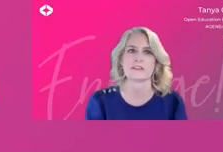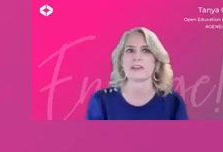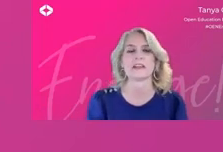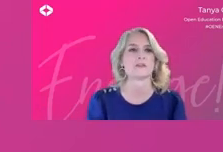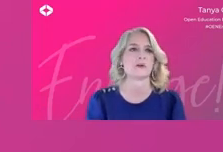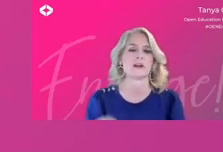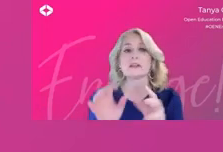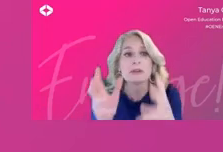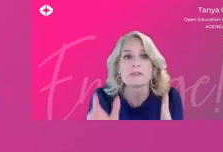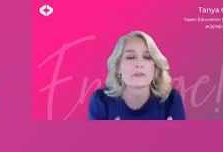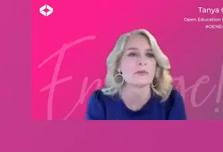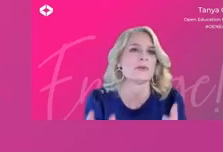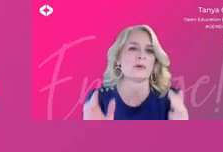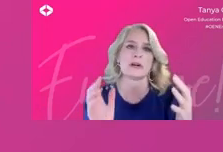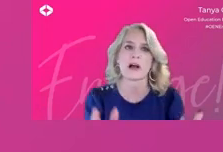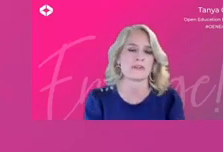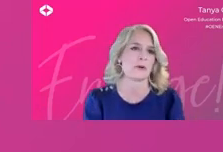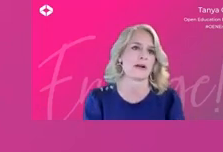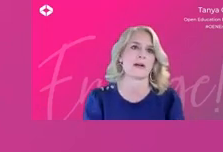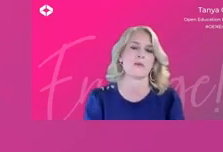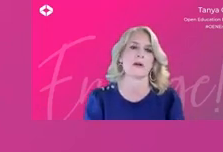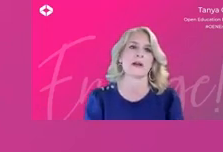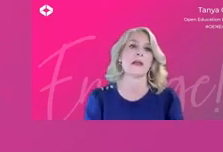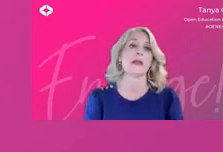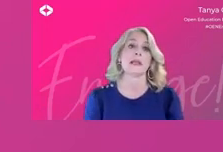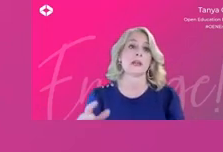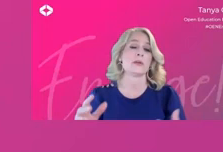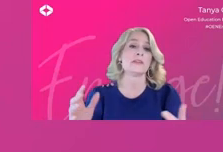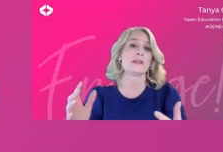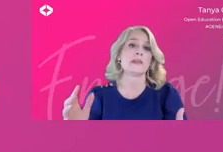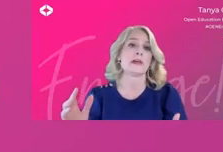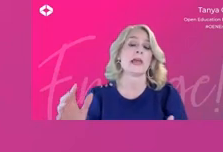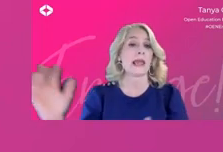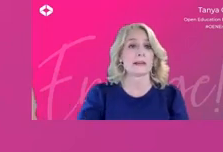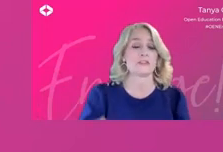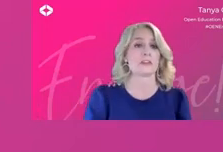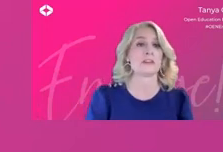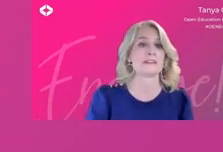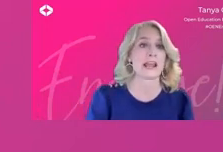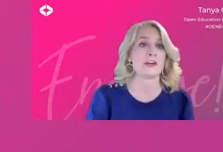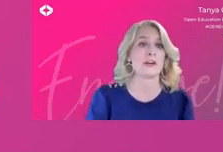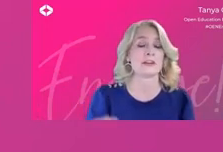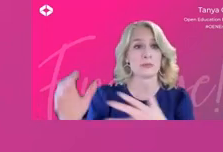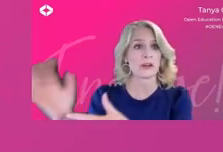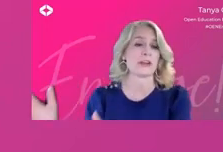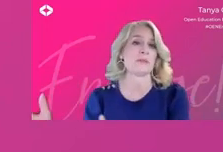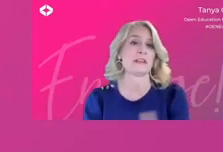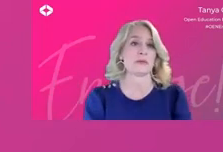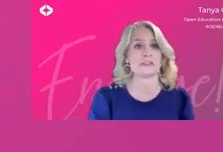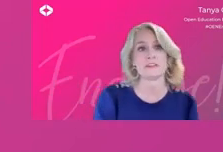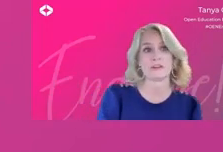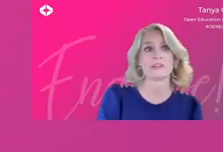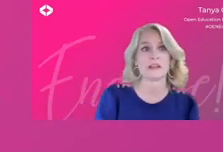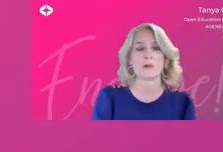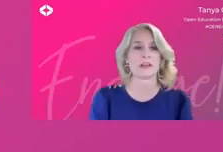digital certificates or a little bit of food or a coffee bar or, you know, even the, hey, an instructional designer and librarian are going to be